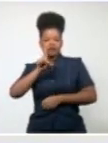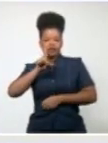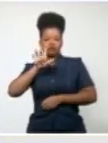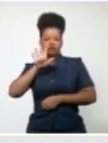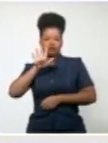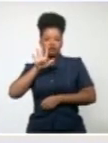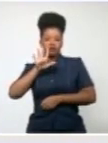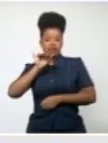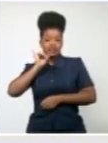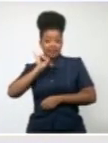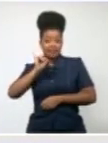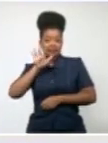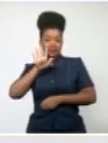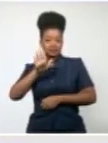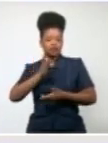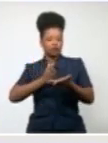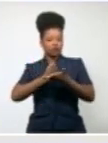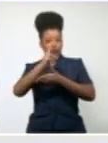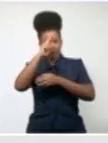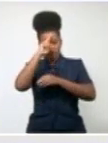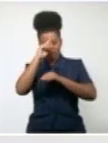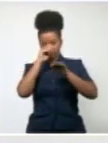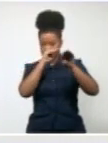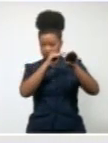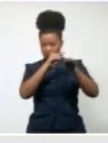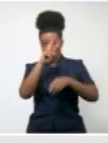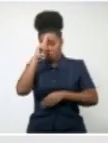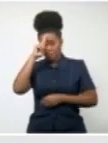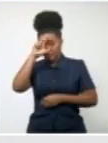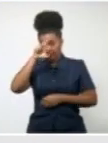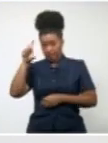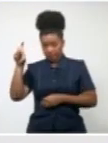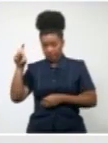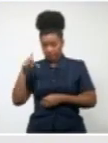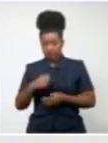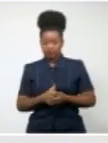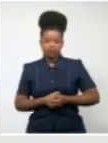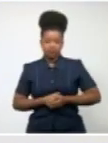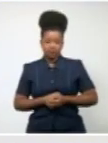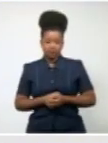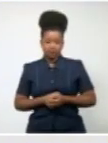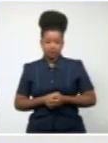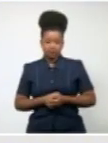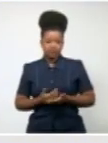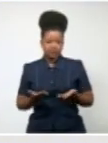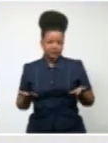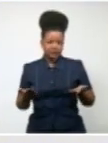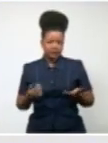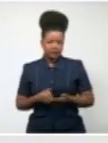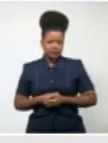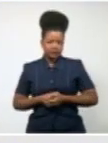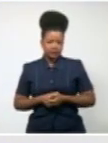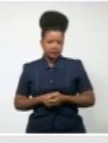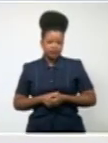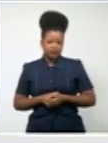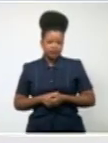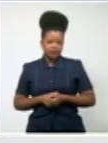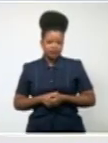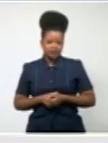mantienen 165 patients remain admitted, and we have a good